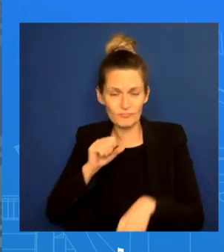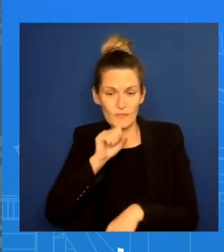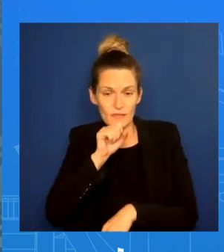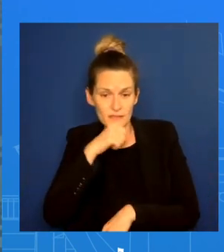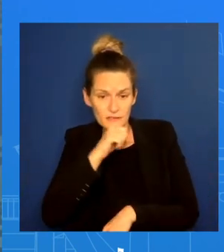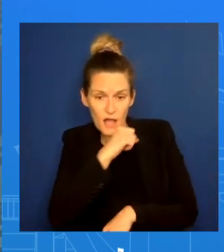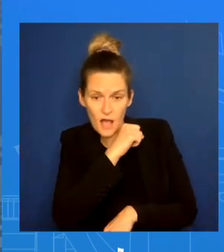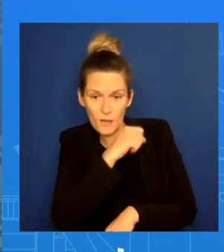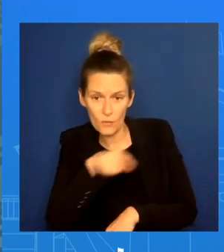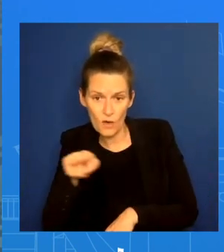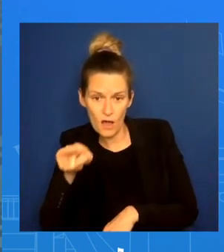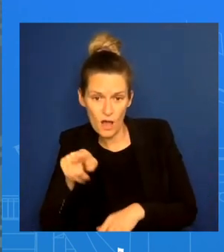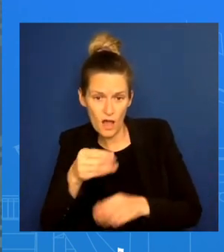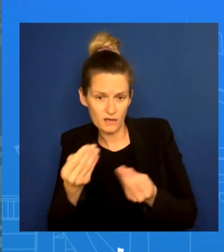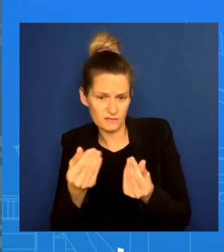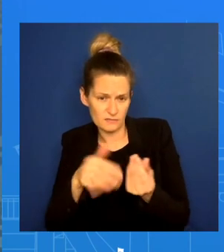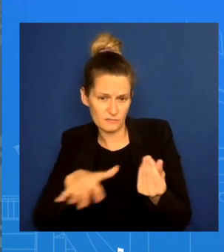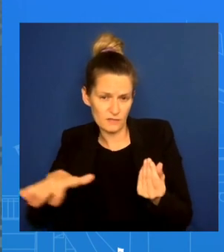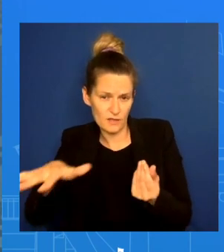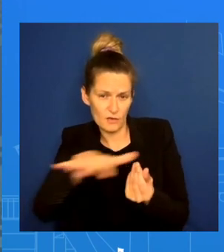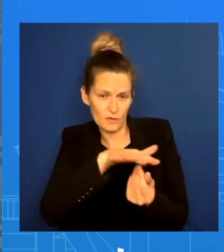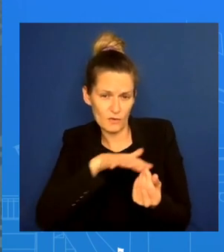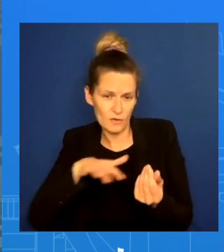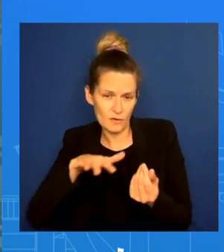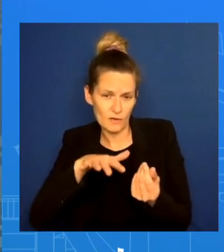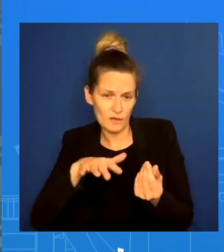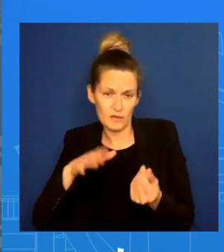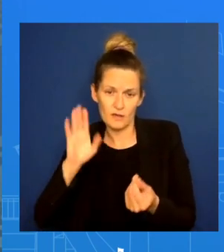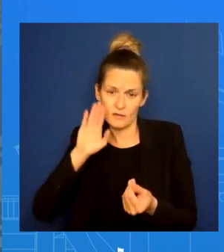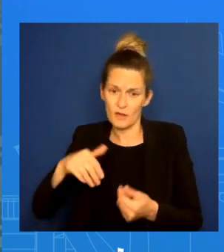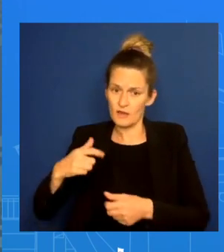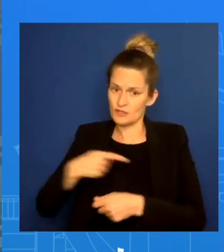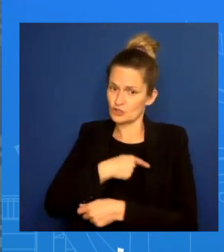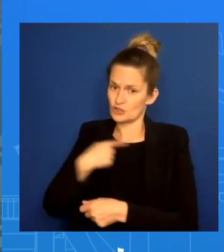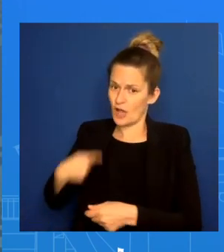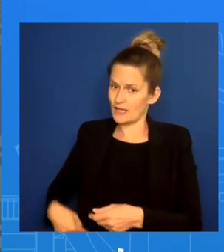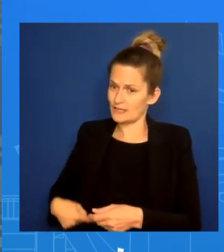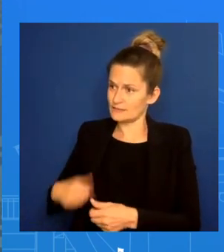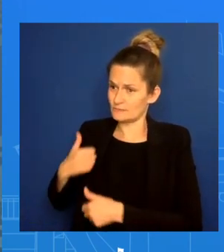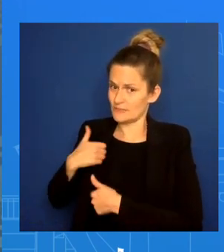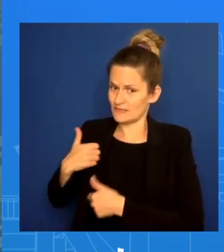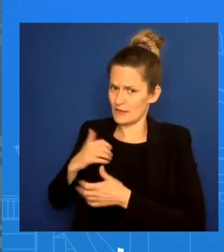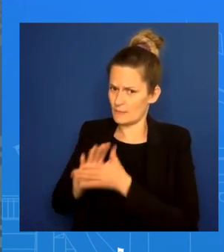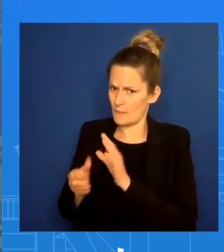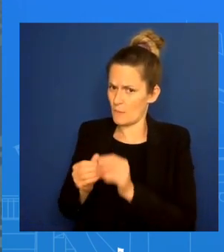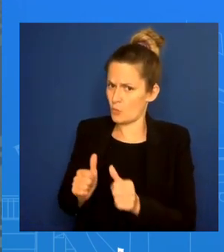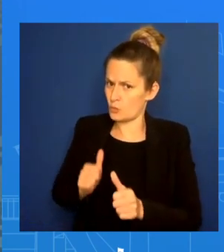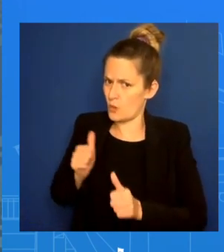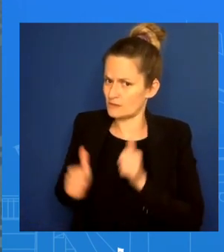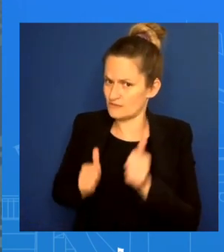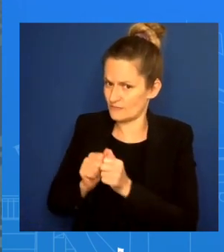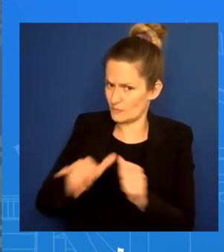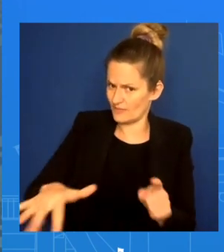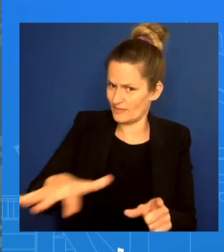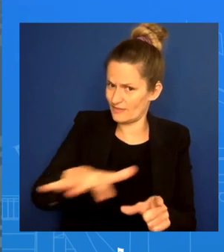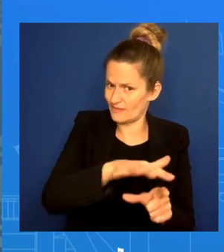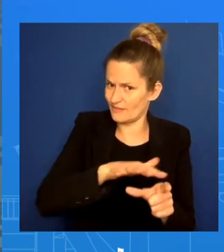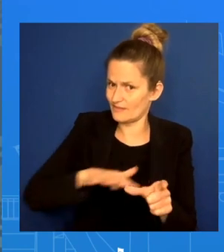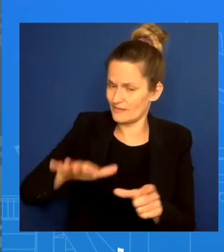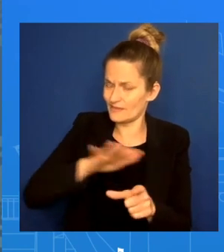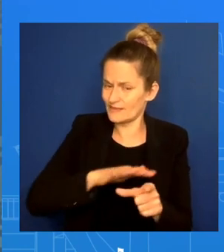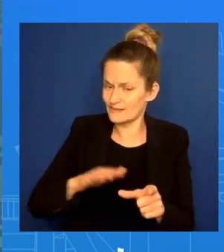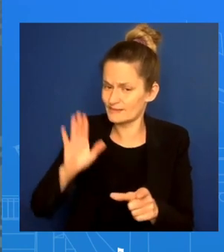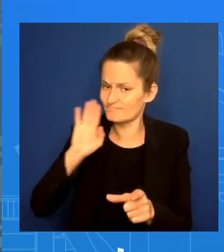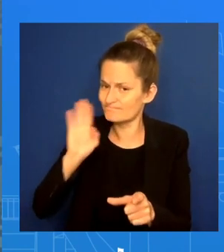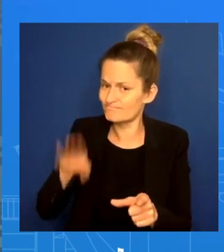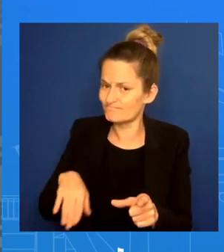aggressive, the Chinese military. And as you've heard many leaders across the administration say, that's not only